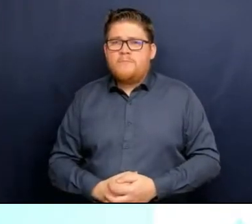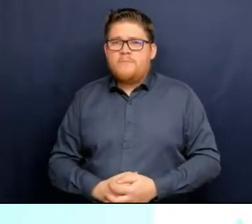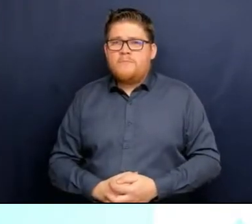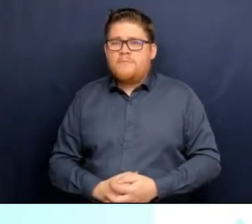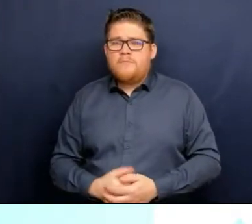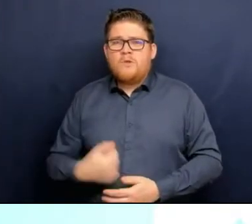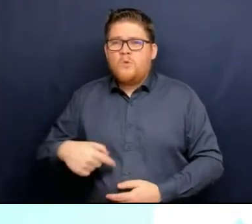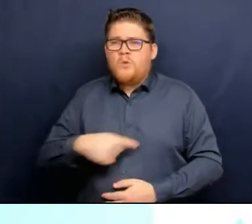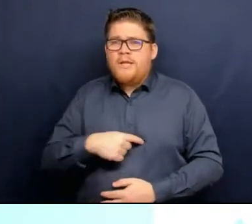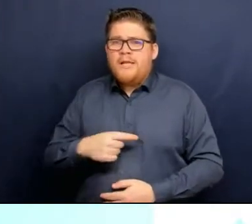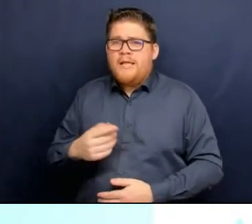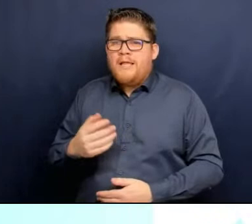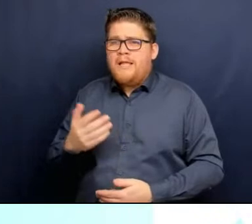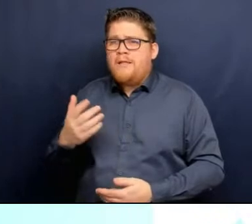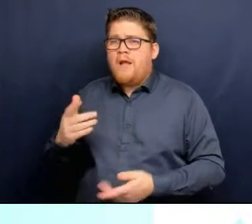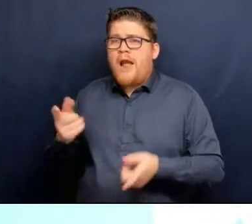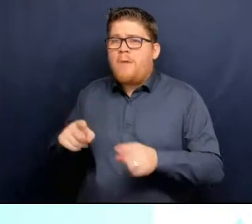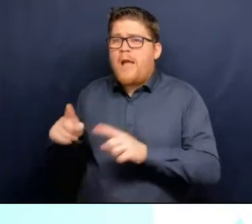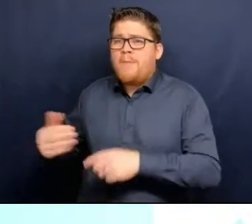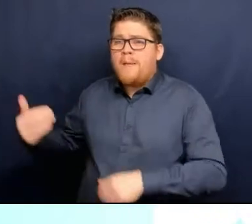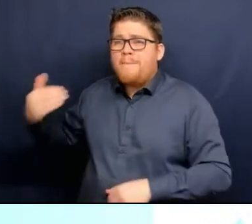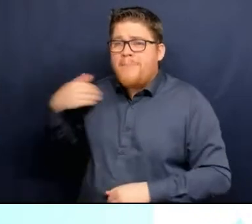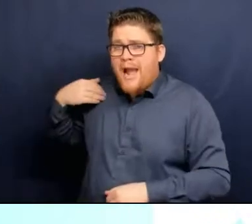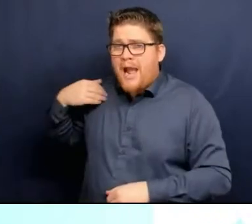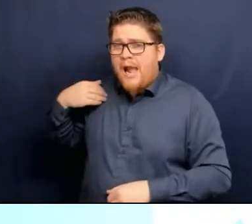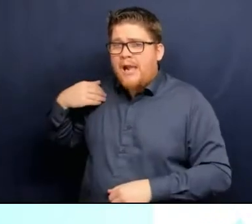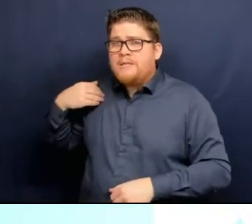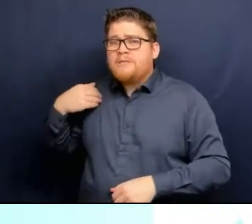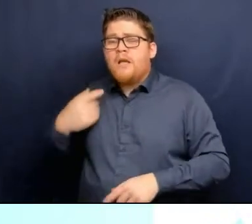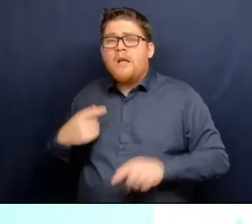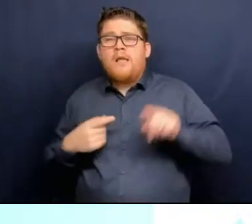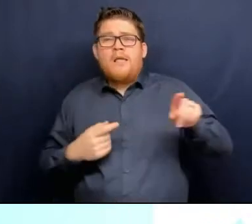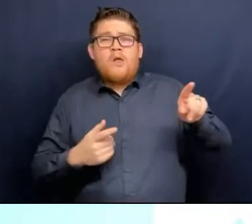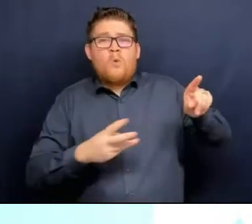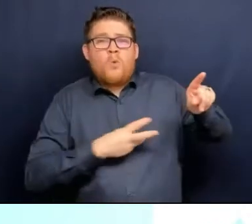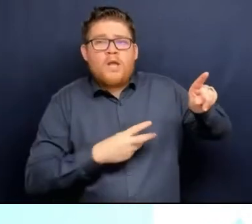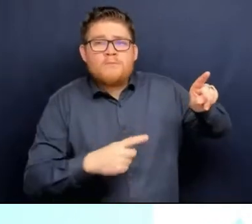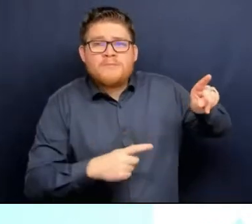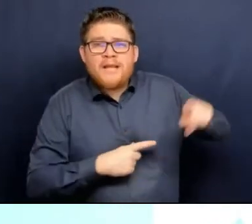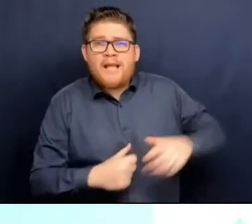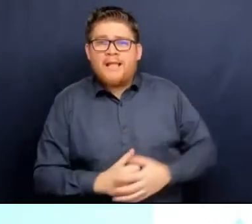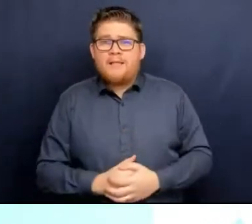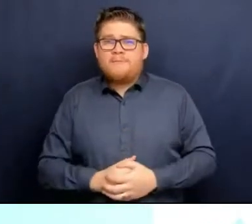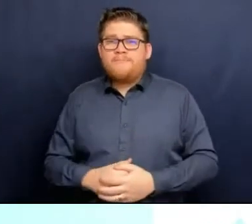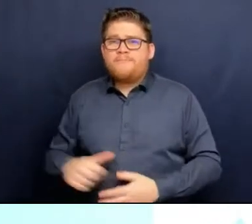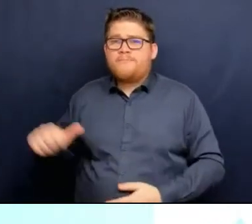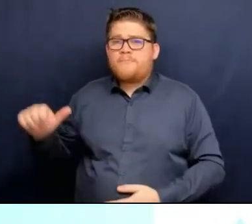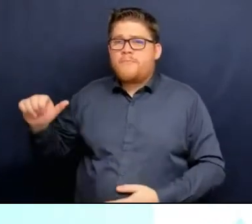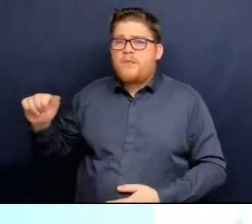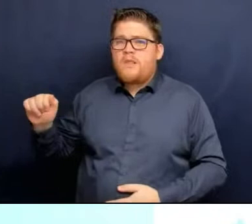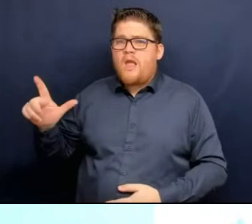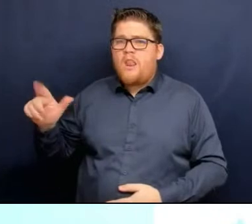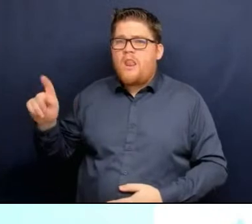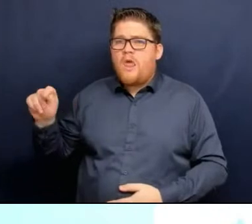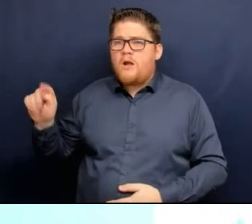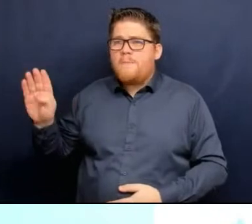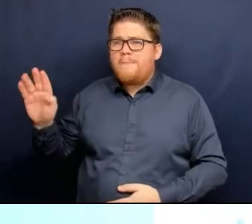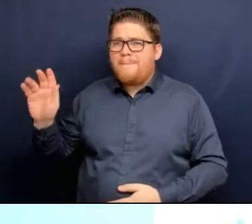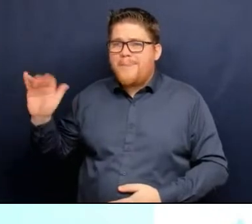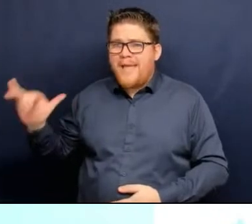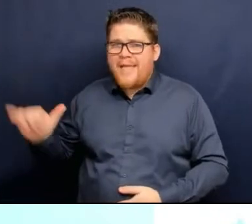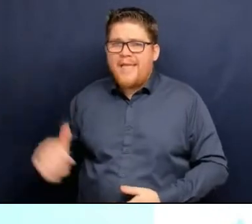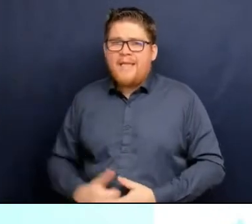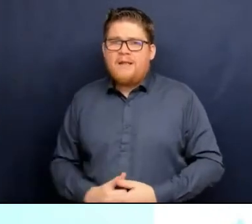we forget about what happened in Williams Lake, what happened on Cooper Island, what happened in Alert Bay. We will not go forward until we